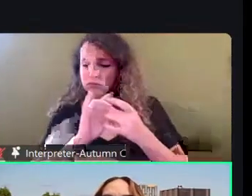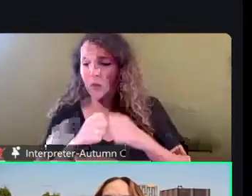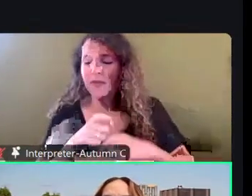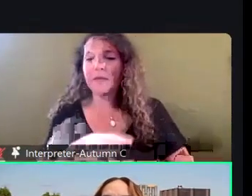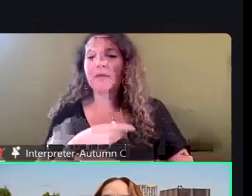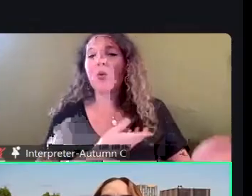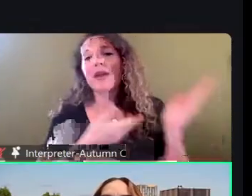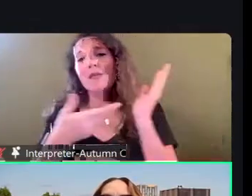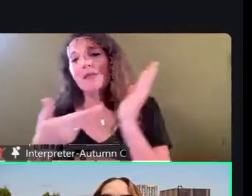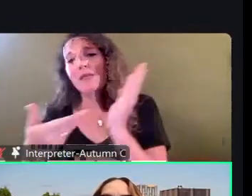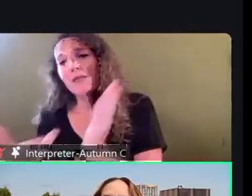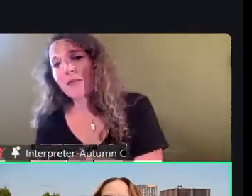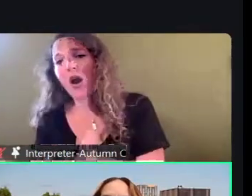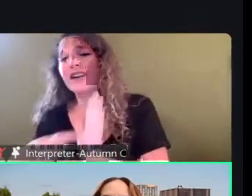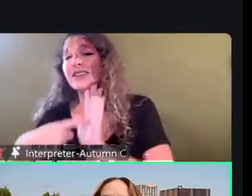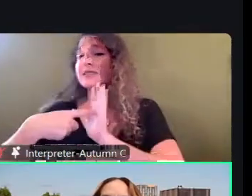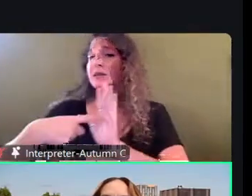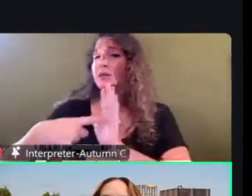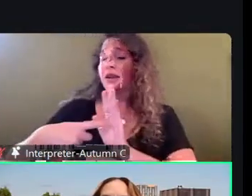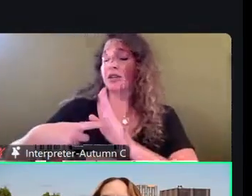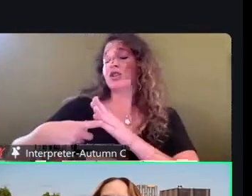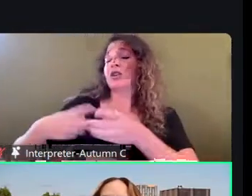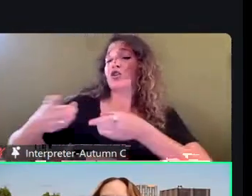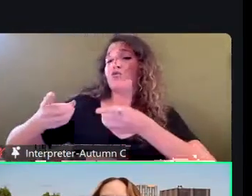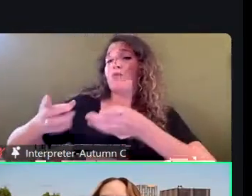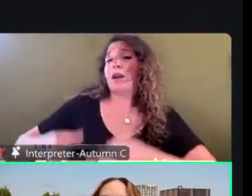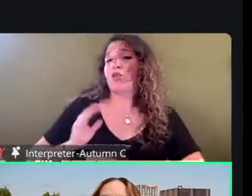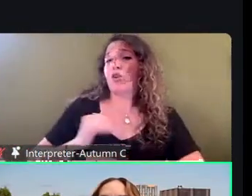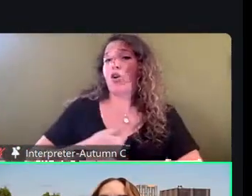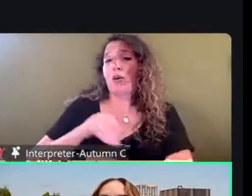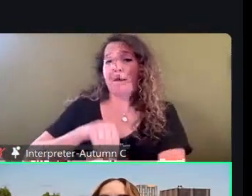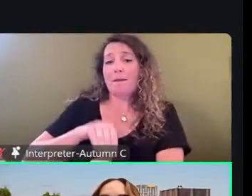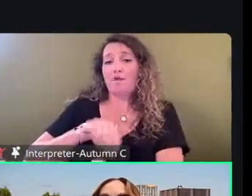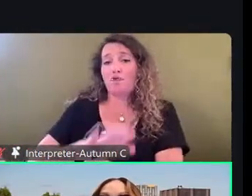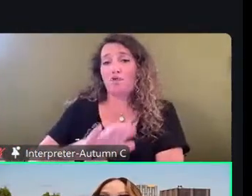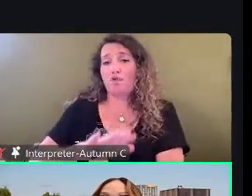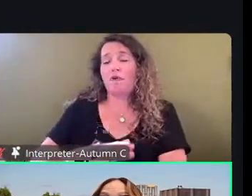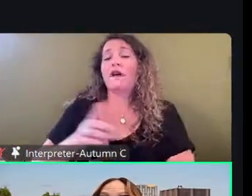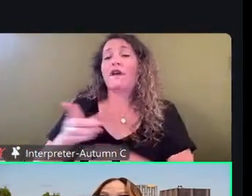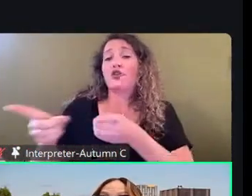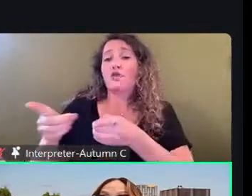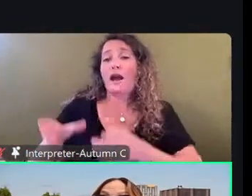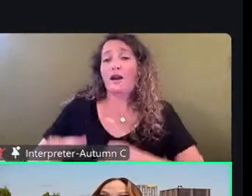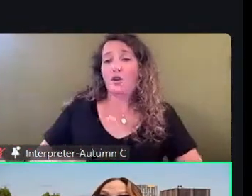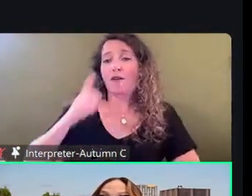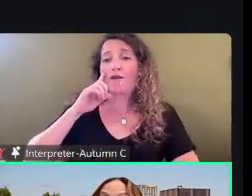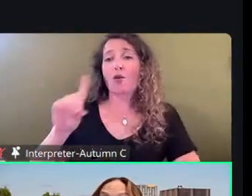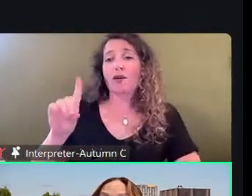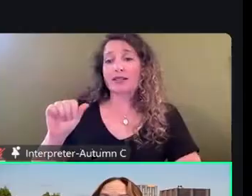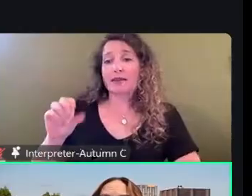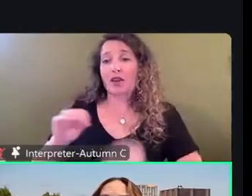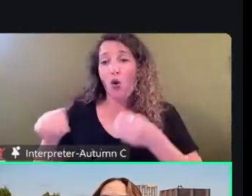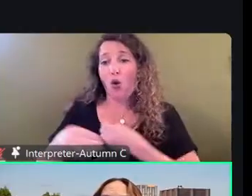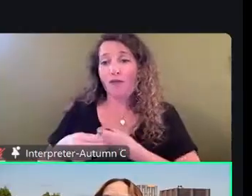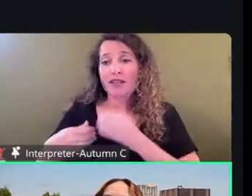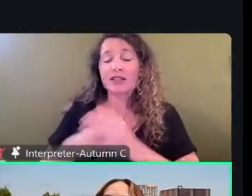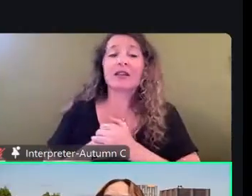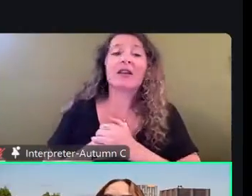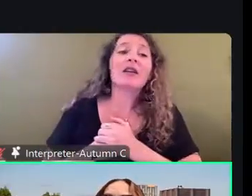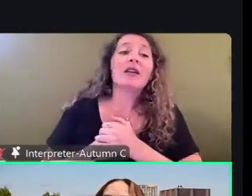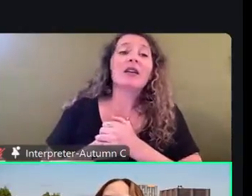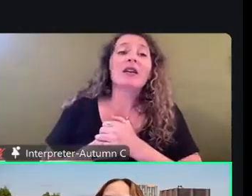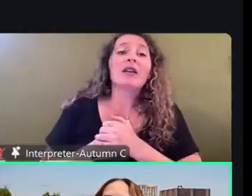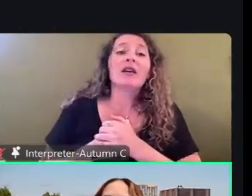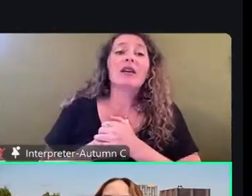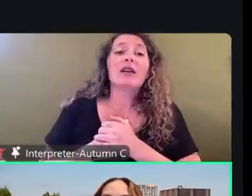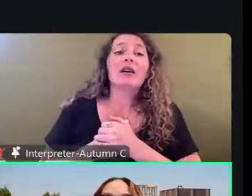to the table the simulation director at our medical school, the director of the disabilities office, and